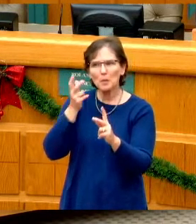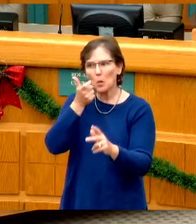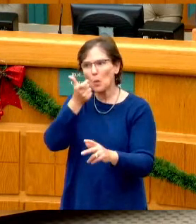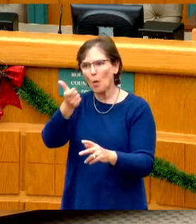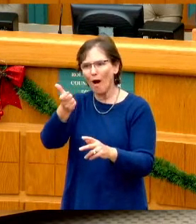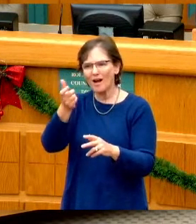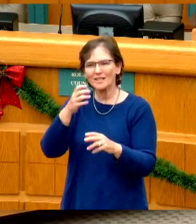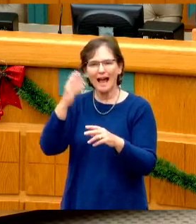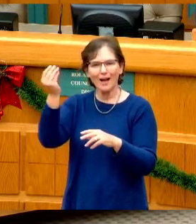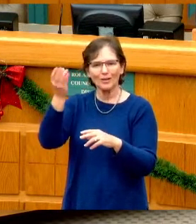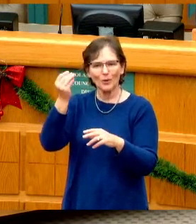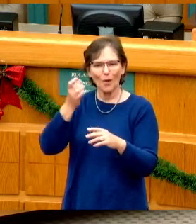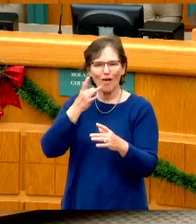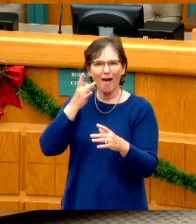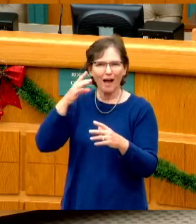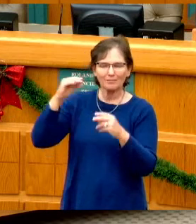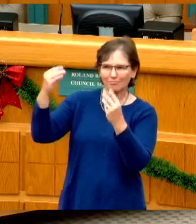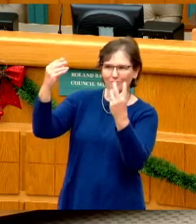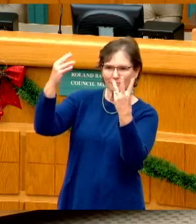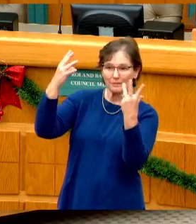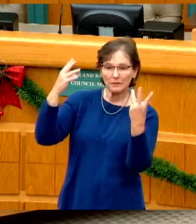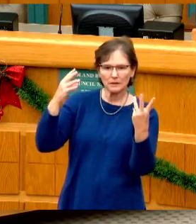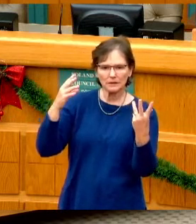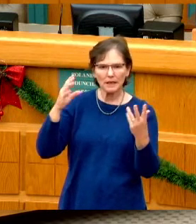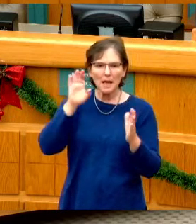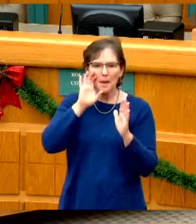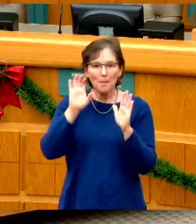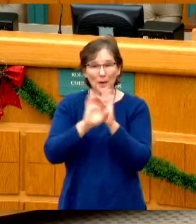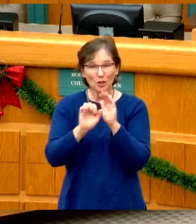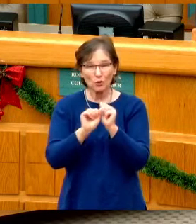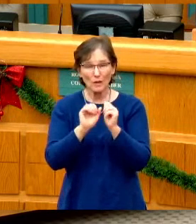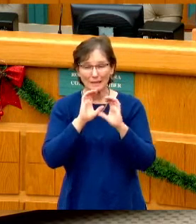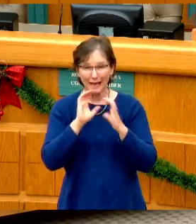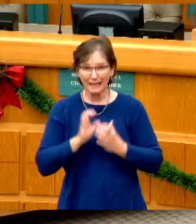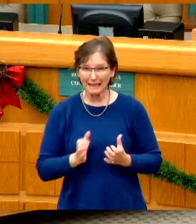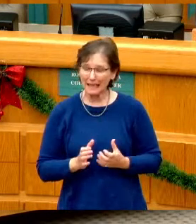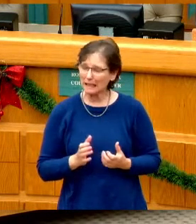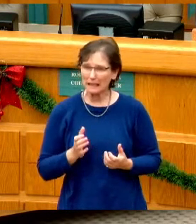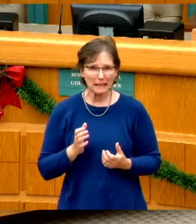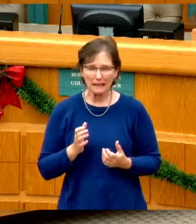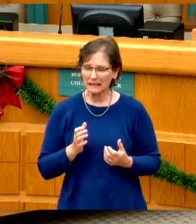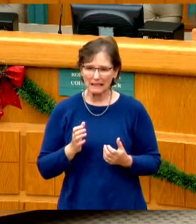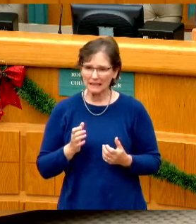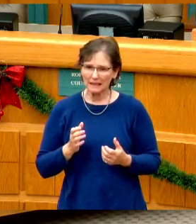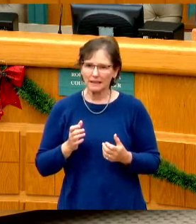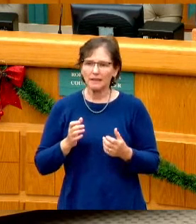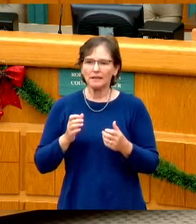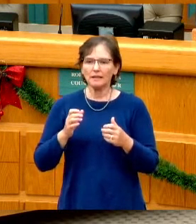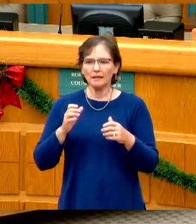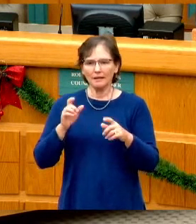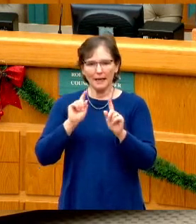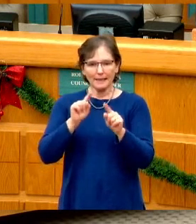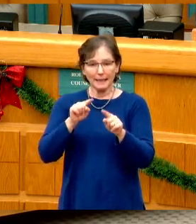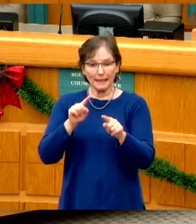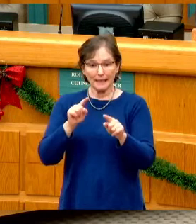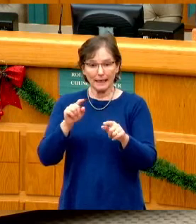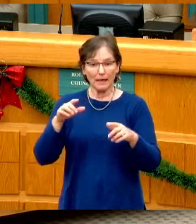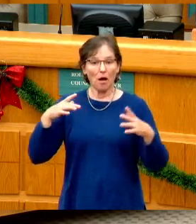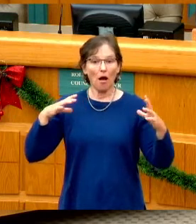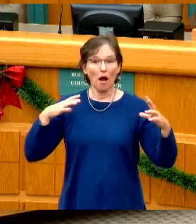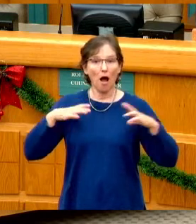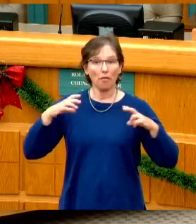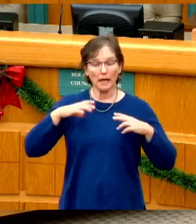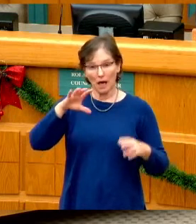activity. Taking photos with Santa is a moderate risk. Attending a holiday parade is also a moderate risk.